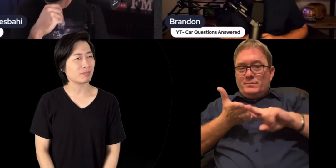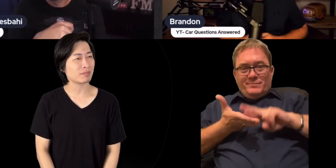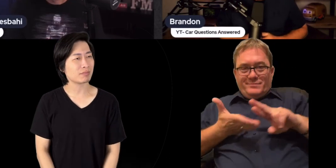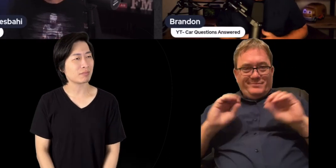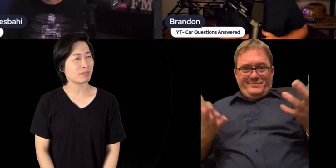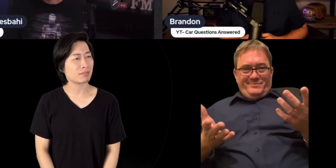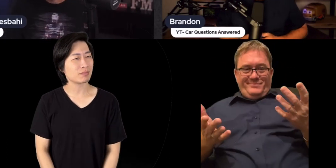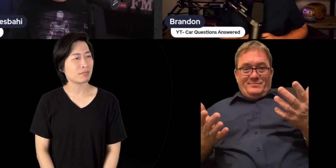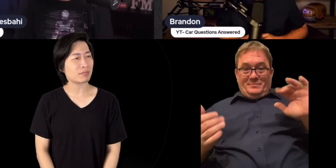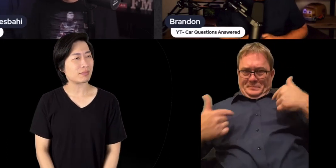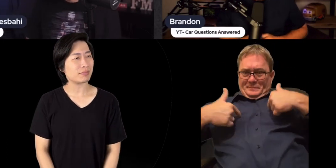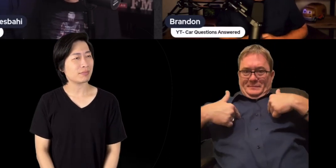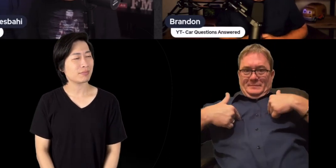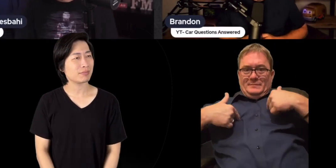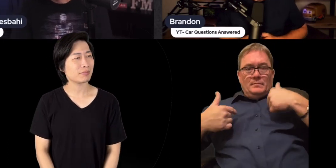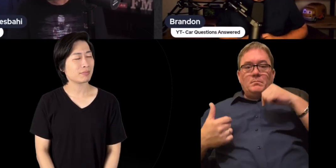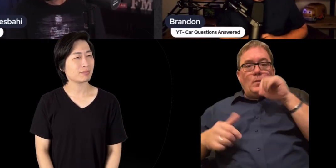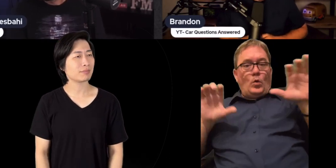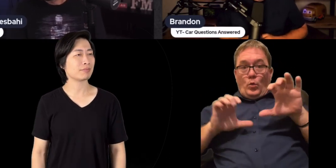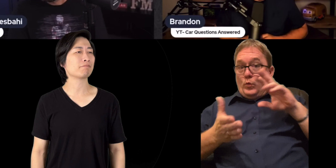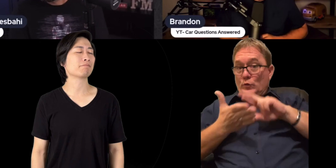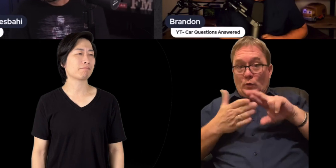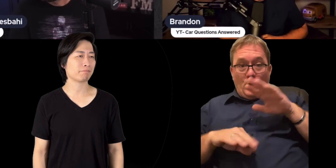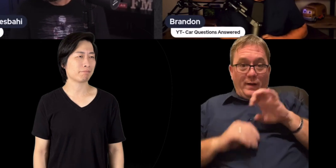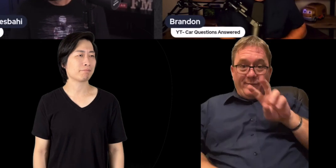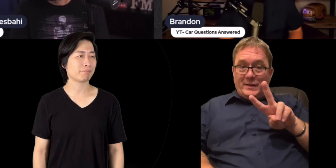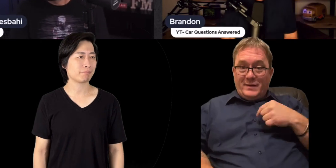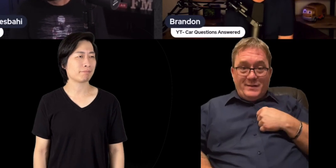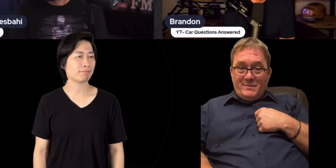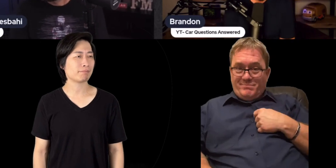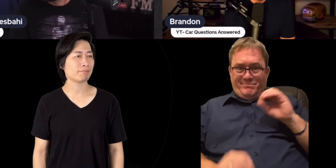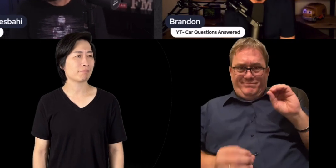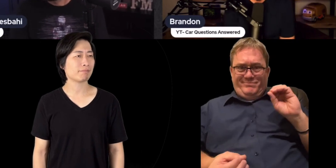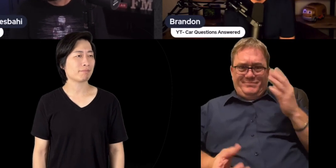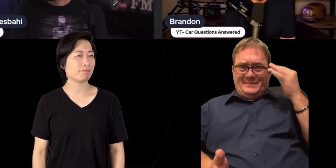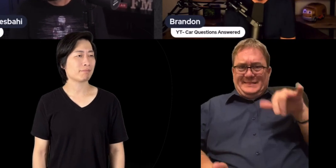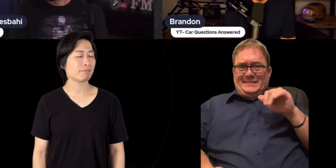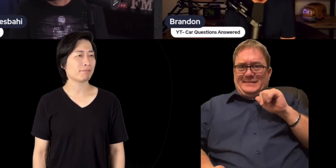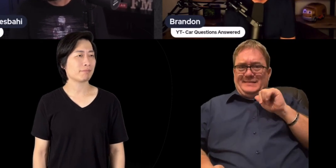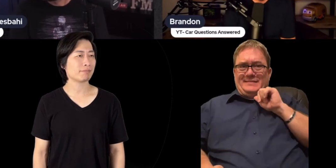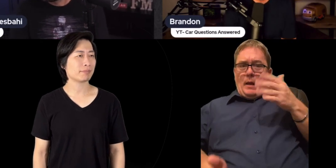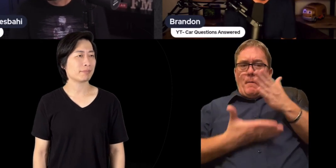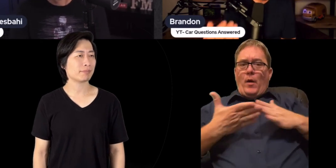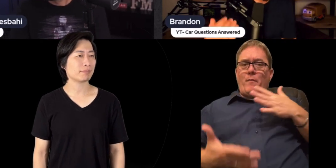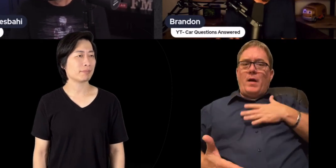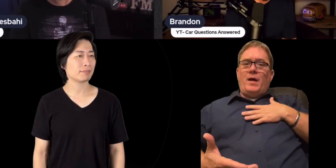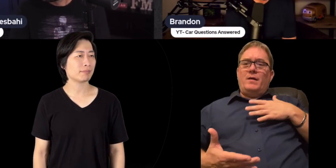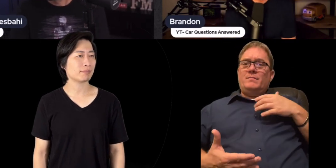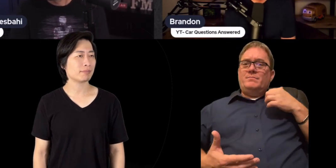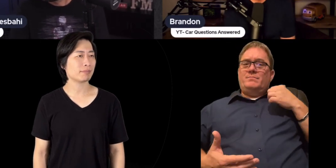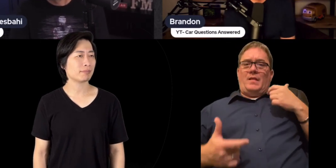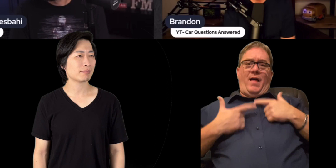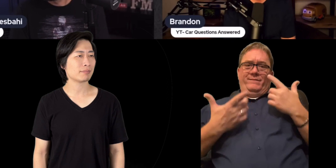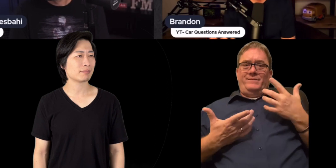Like even me. I mean, I'm not doing research on EVs. I'm not because it's just not it's not part of my everyday life. My business